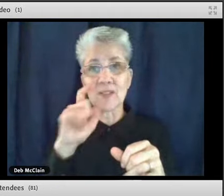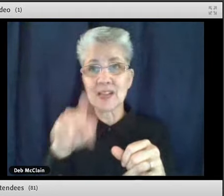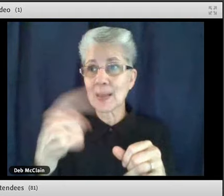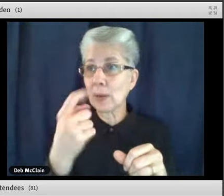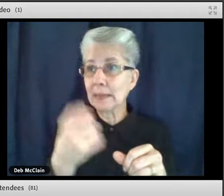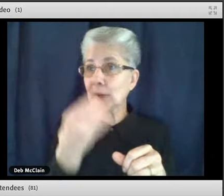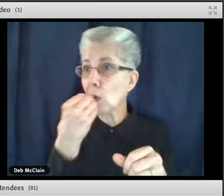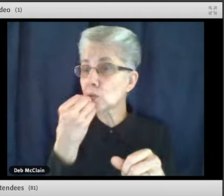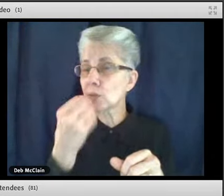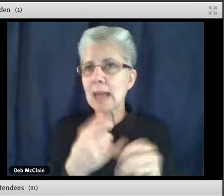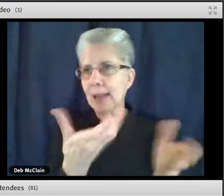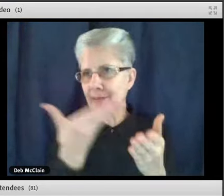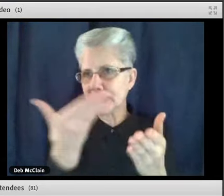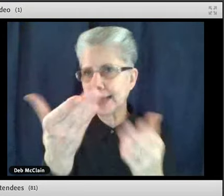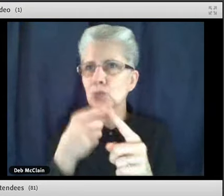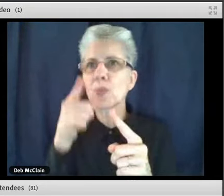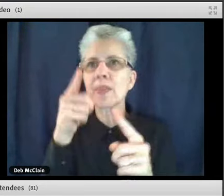like